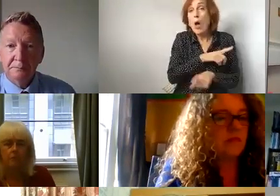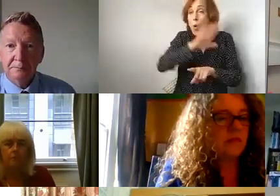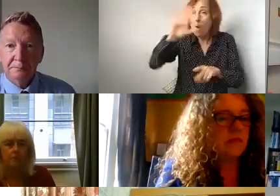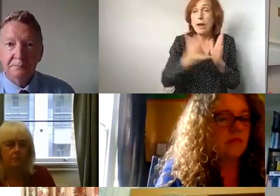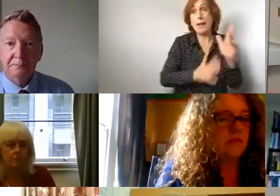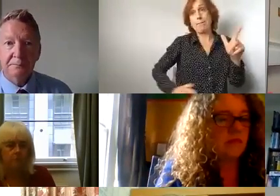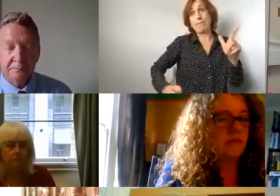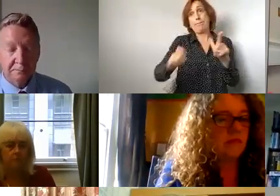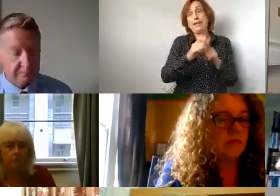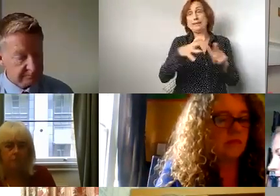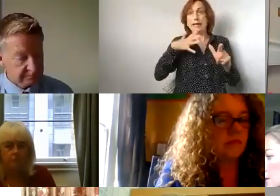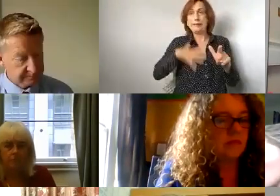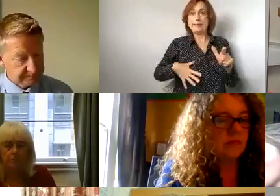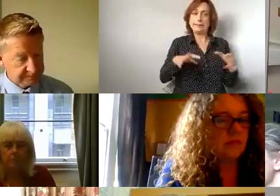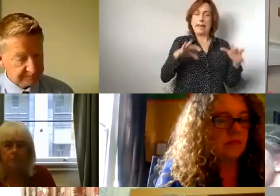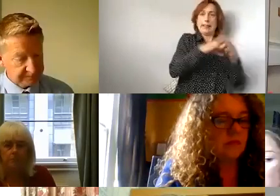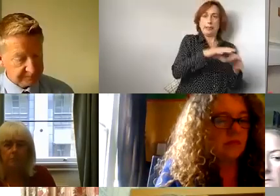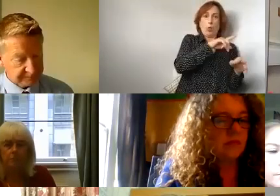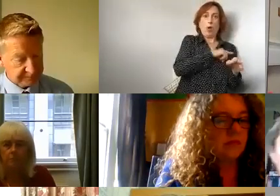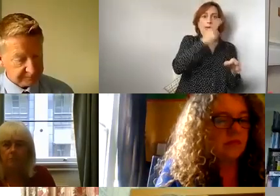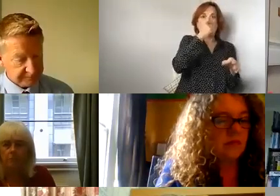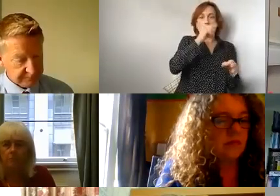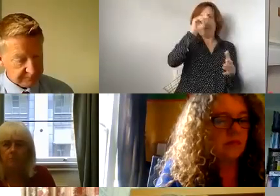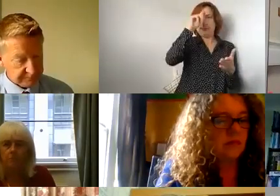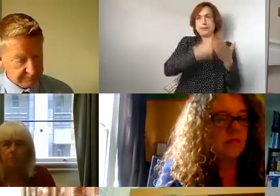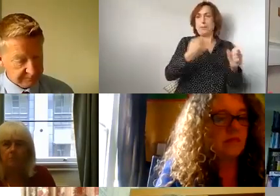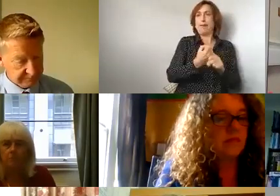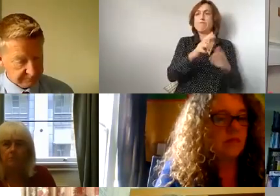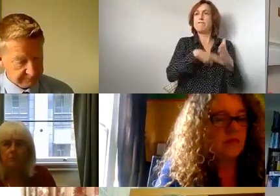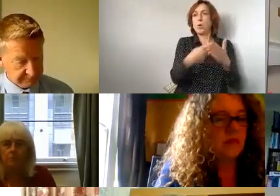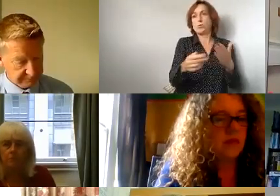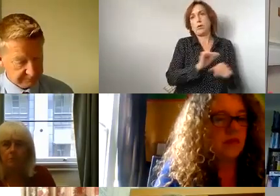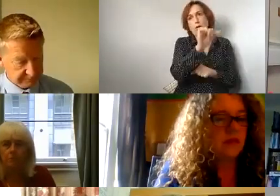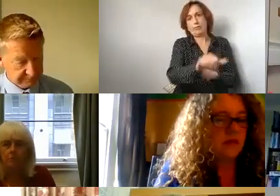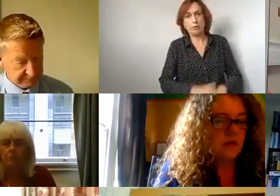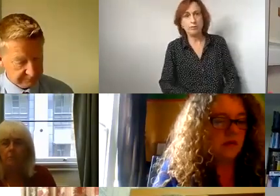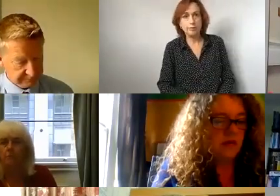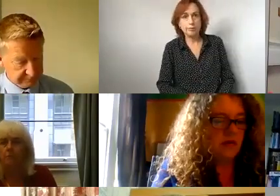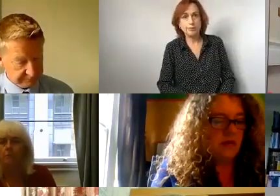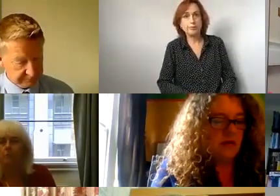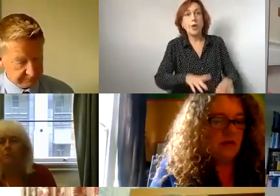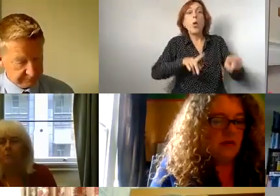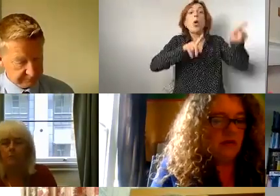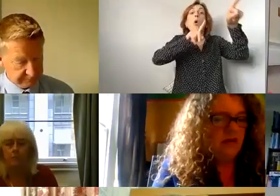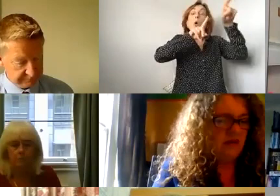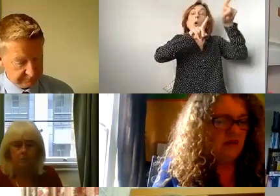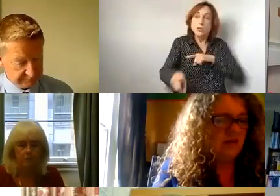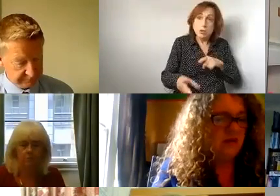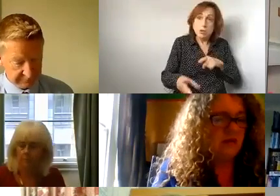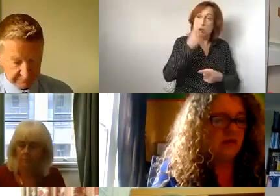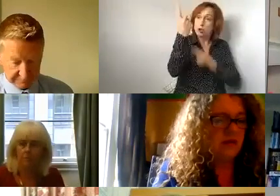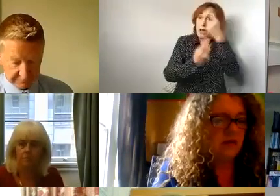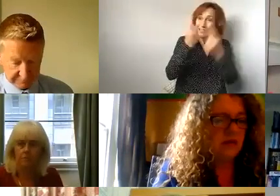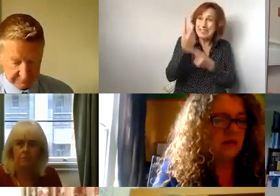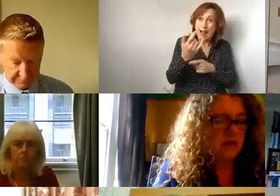any staff of MPs who are on screen as a panelist, please send a chat message to all panelists and we will make you